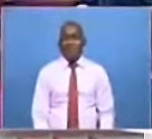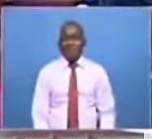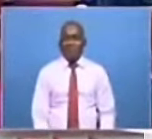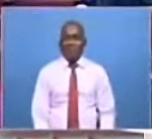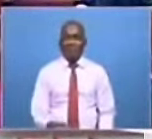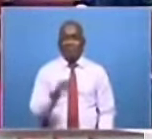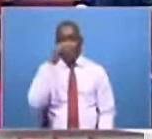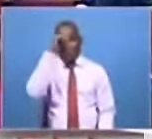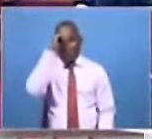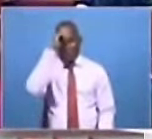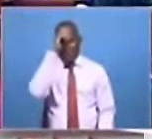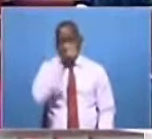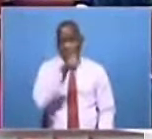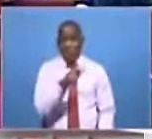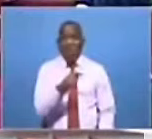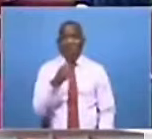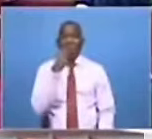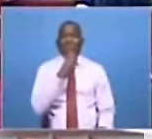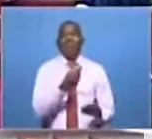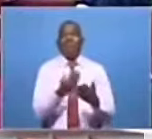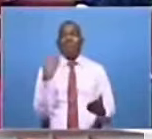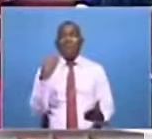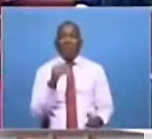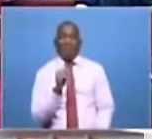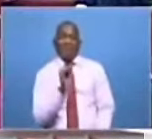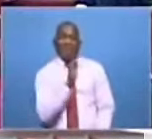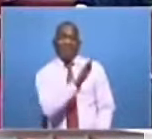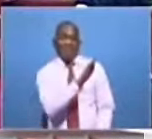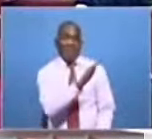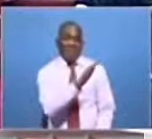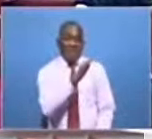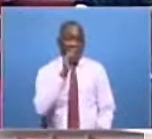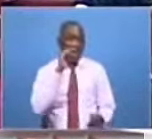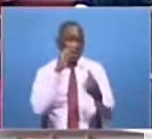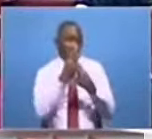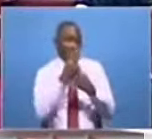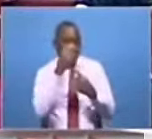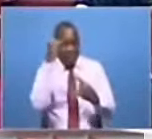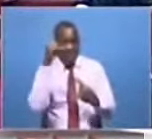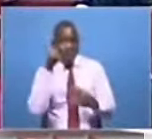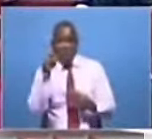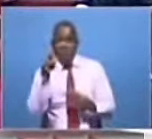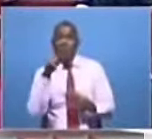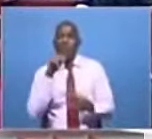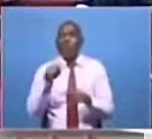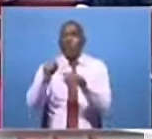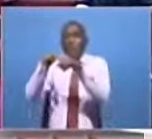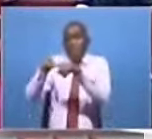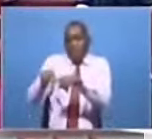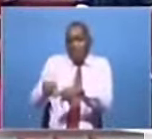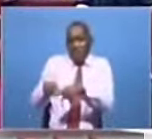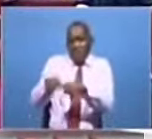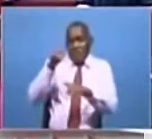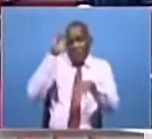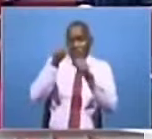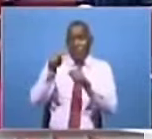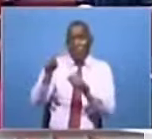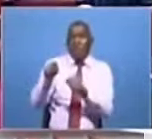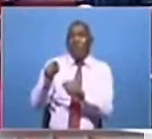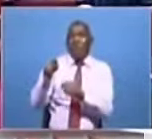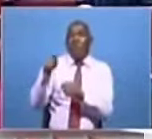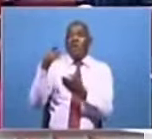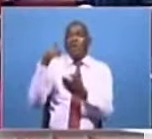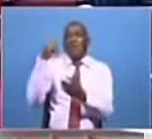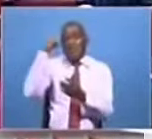you've made this point. Their view is that you did not rely on it because you